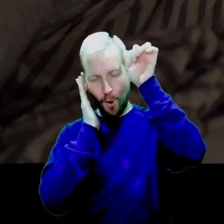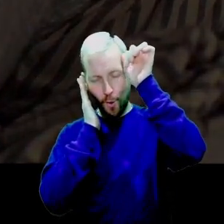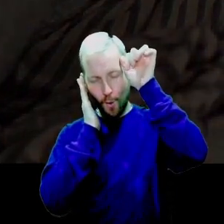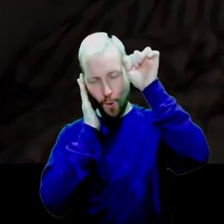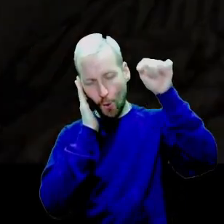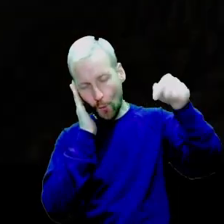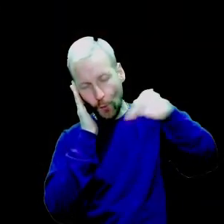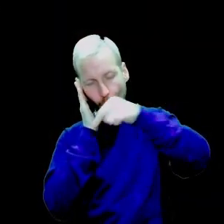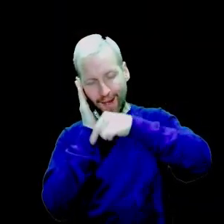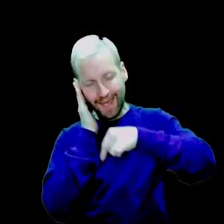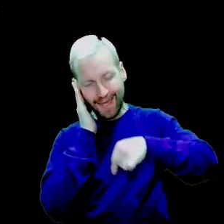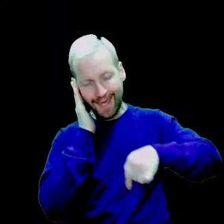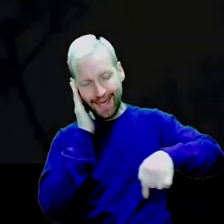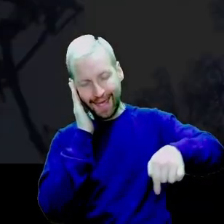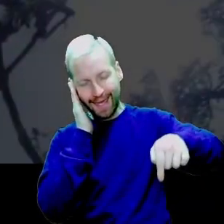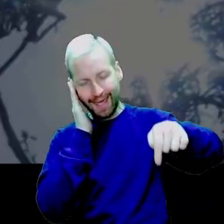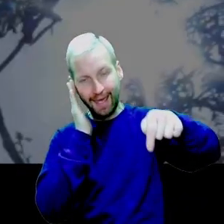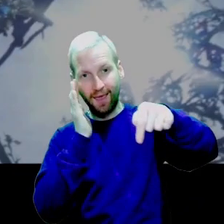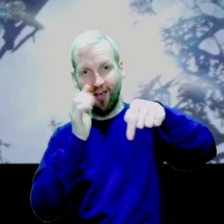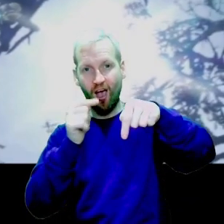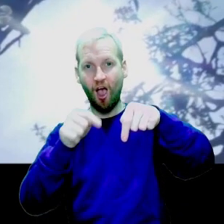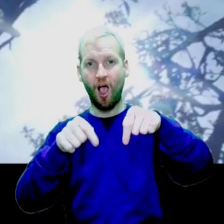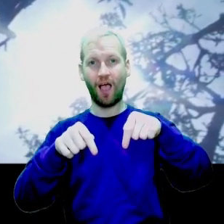we are here.